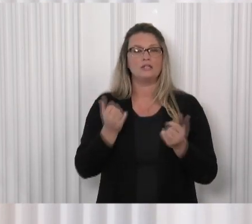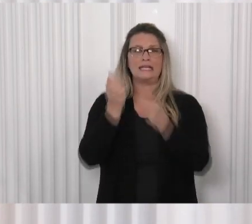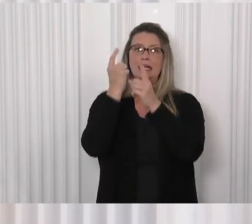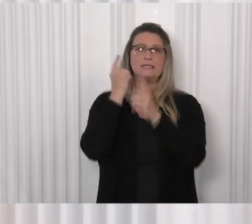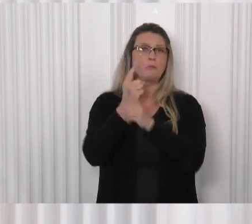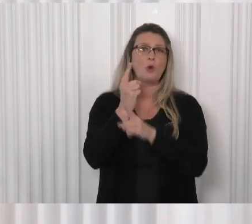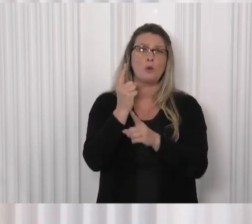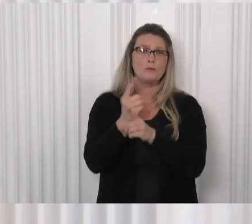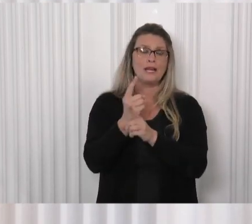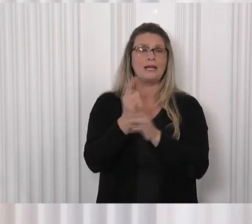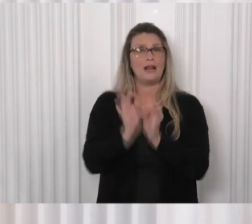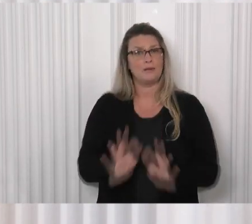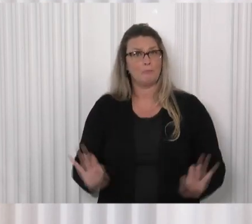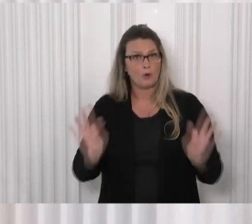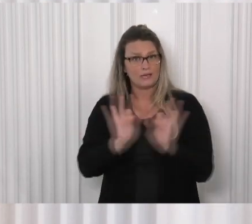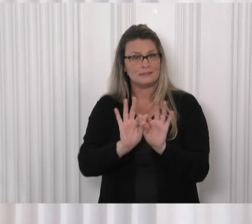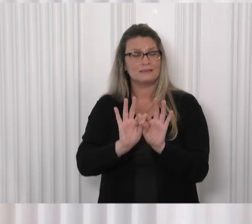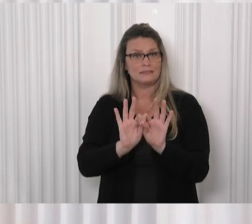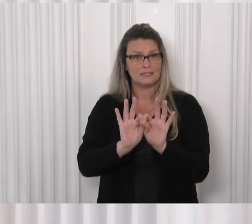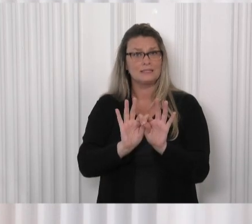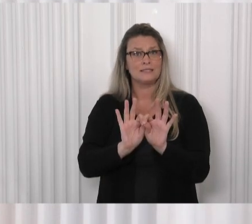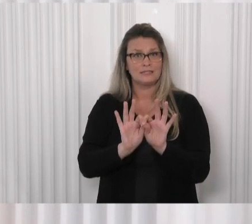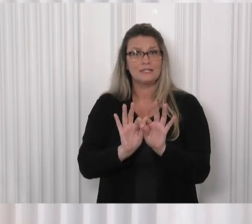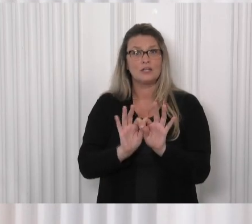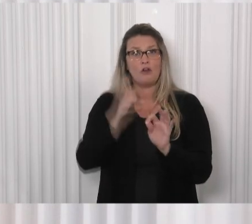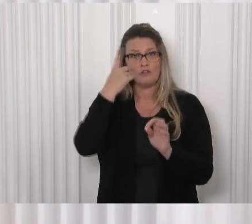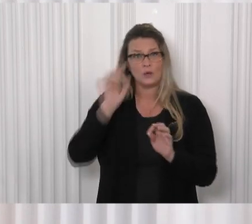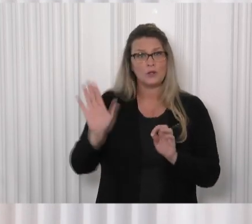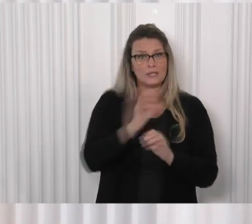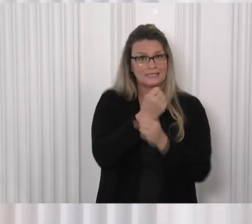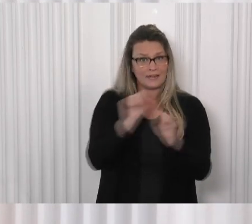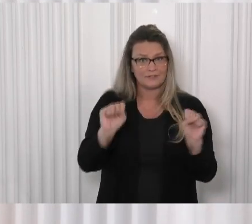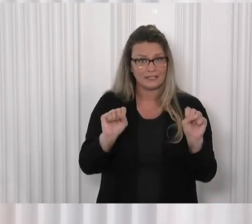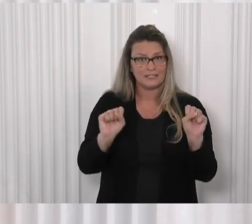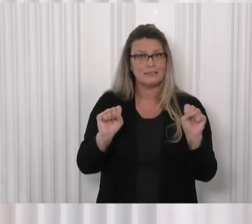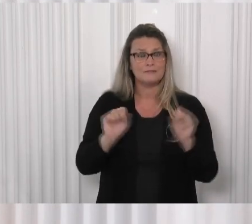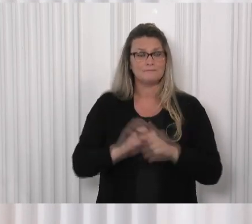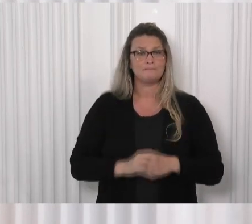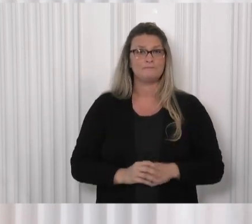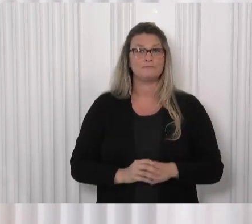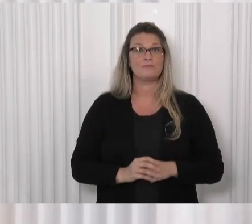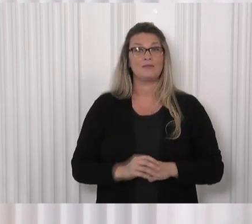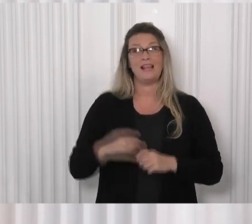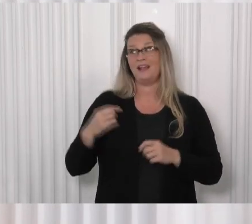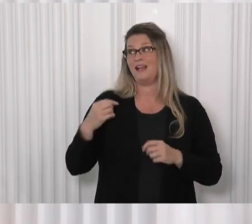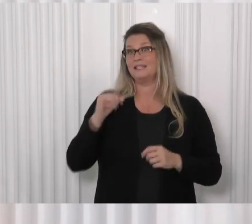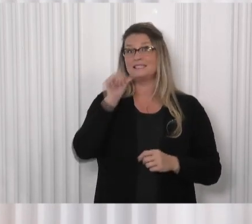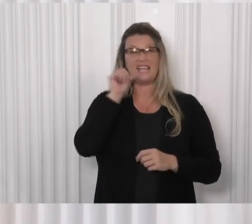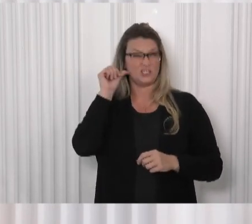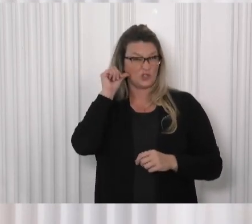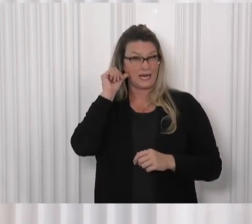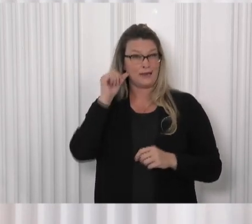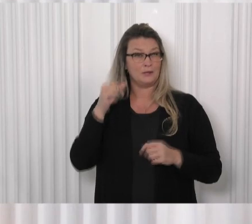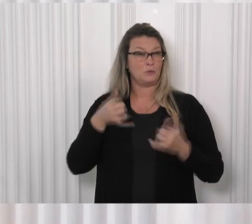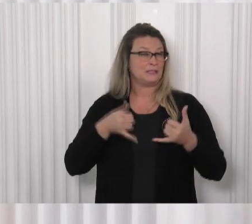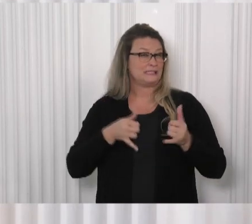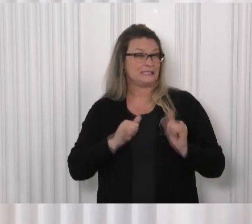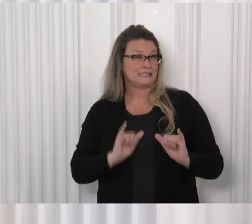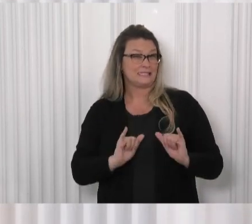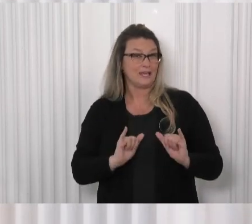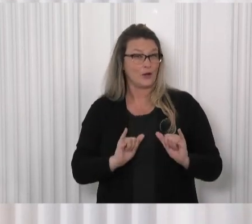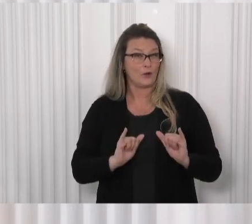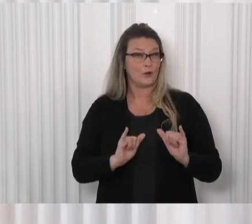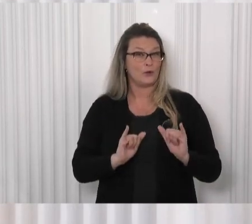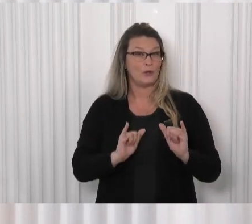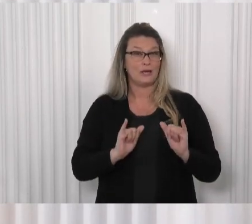and important. And importantly, as of yesterday, we still